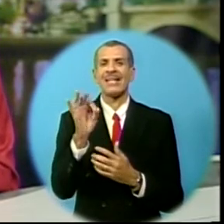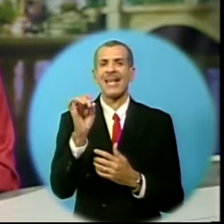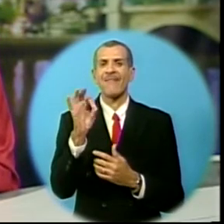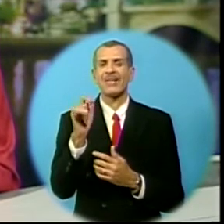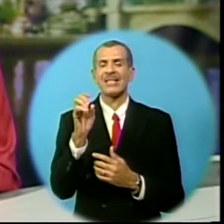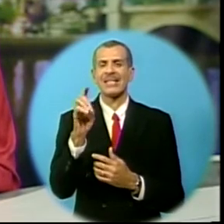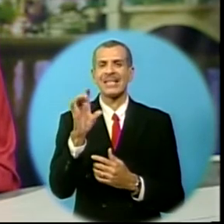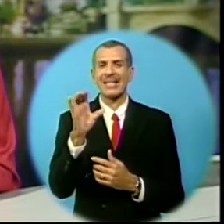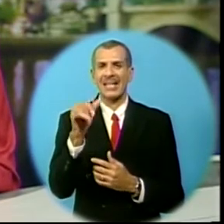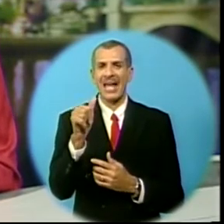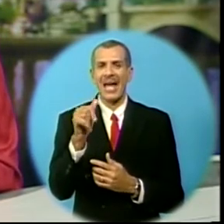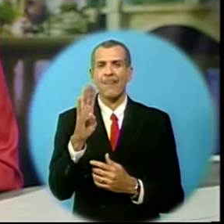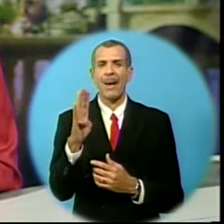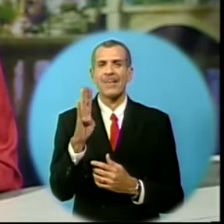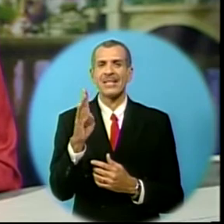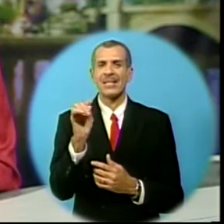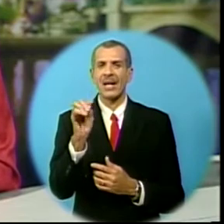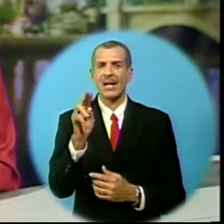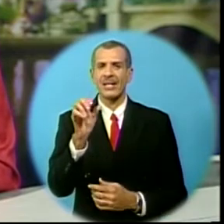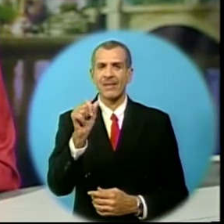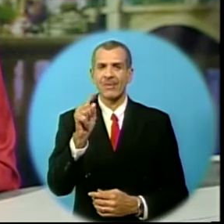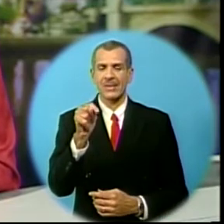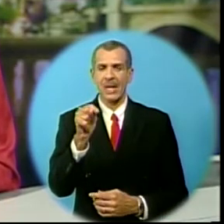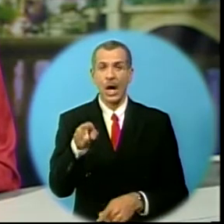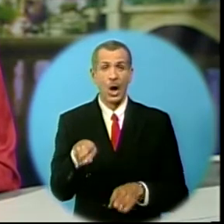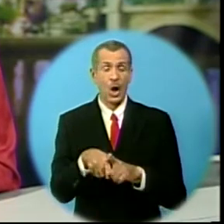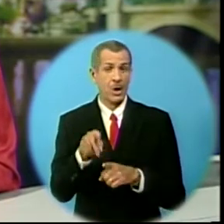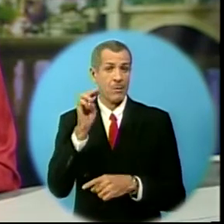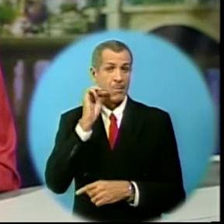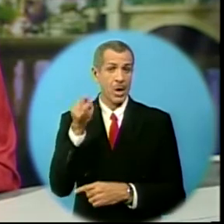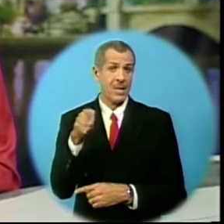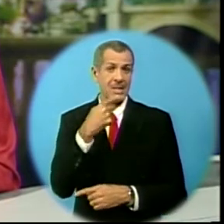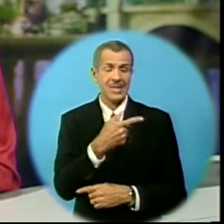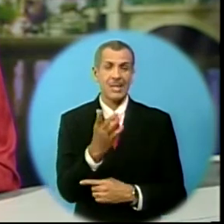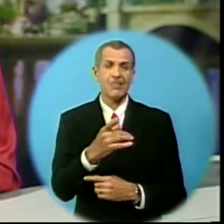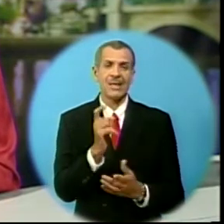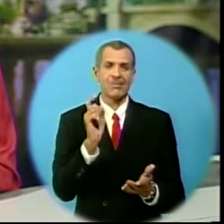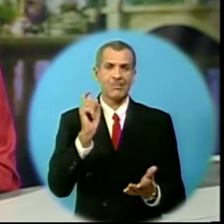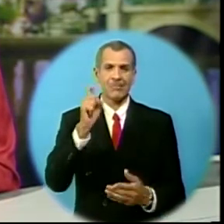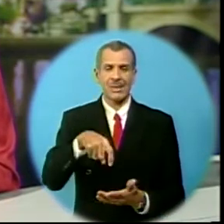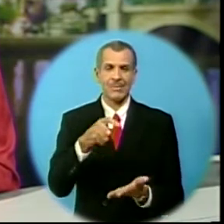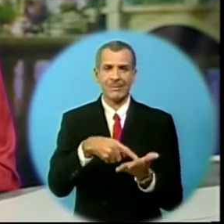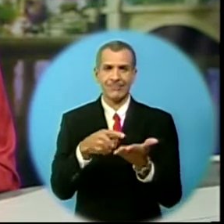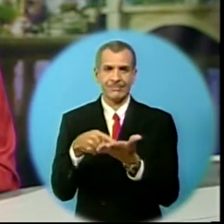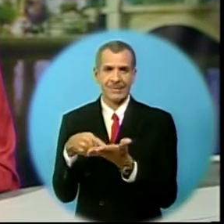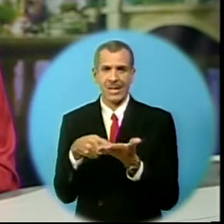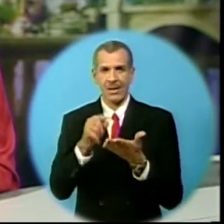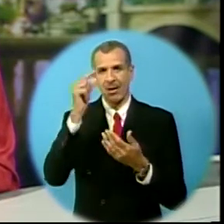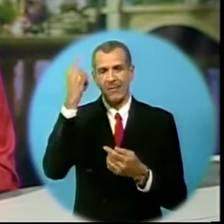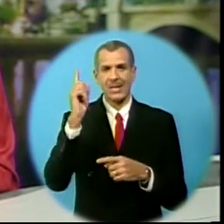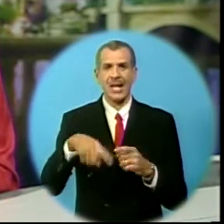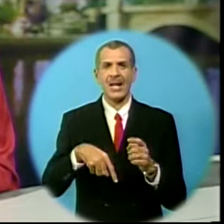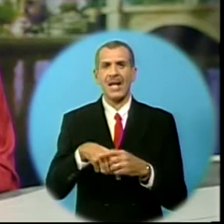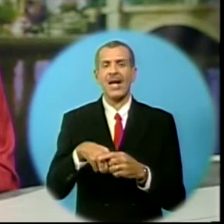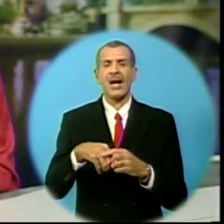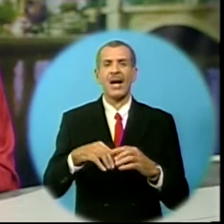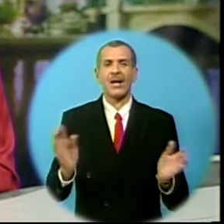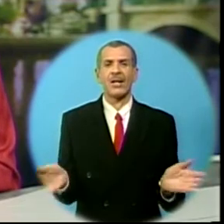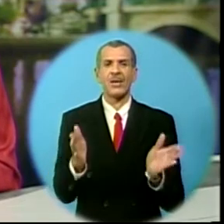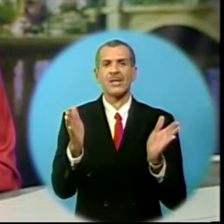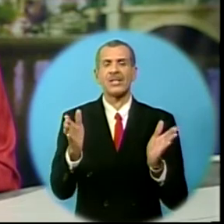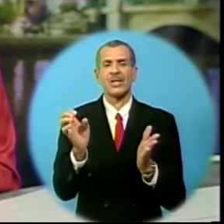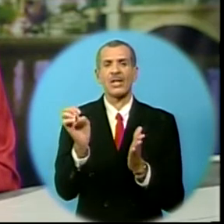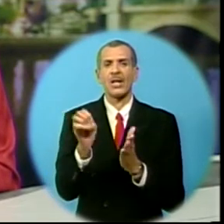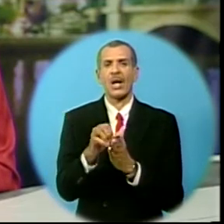state of Barbados reserves. According to Ms. Motley, these issues have to be addressed as the government cannot boost confidence in the